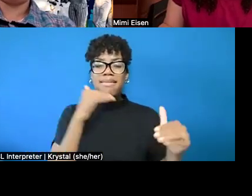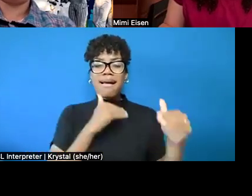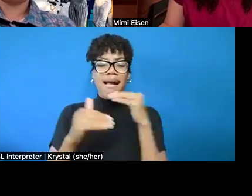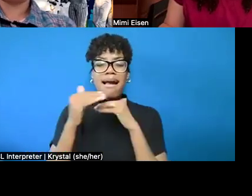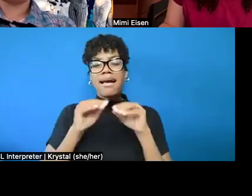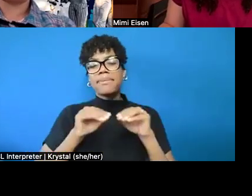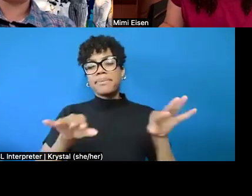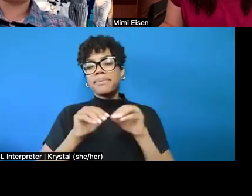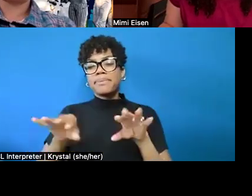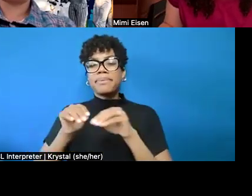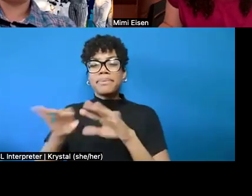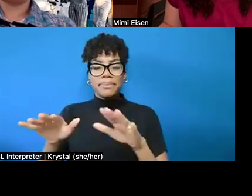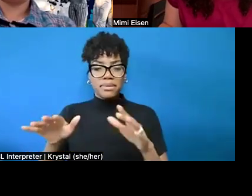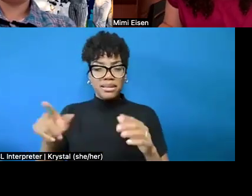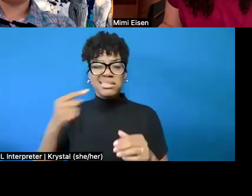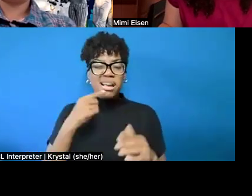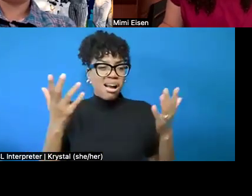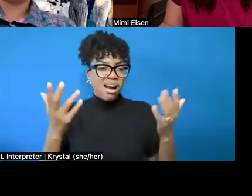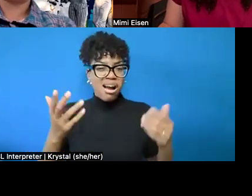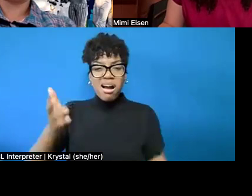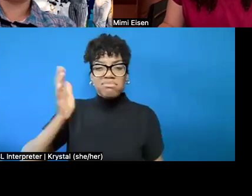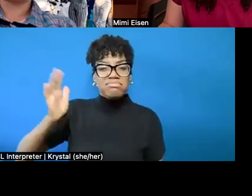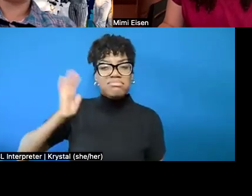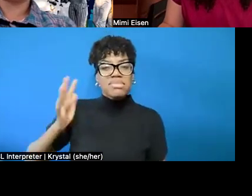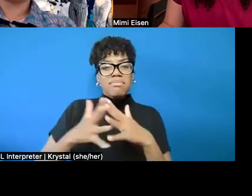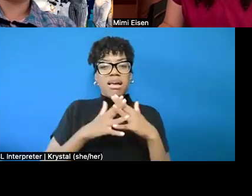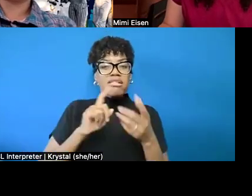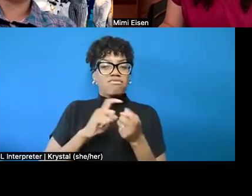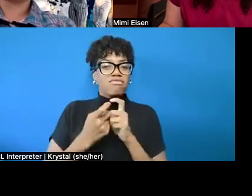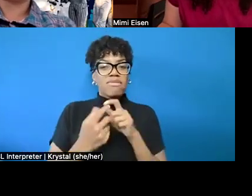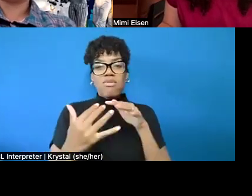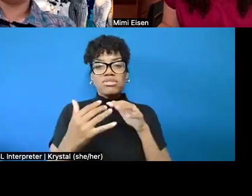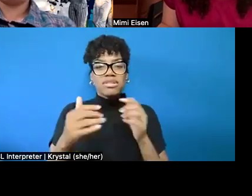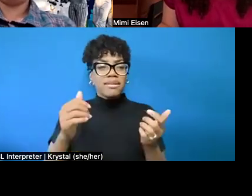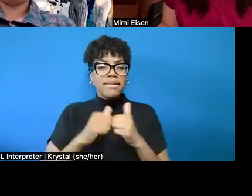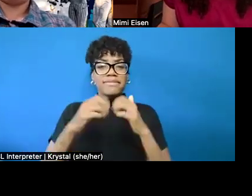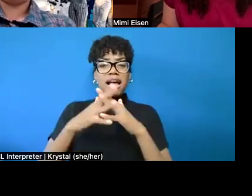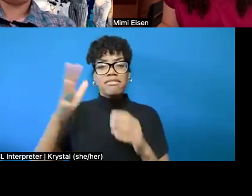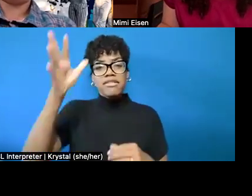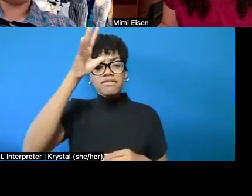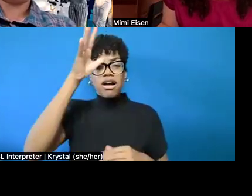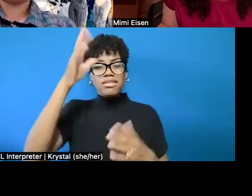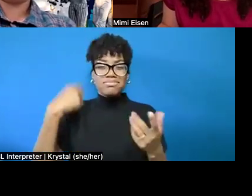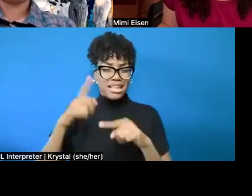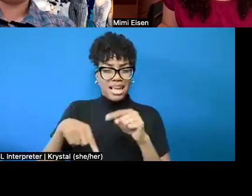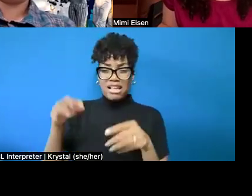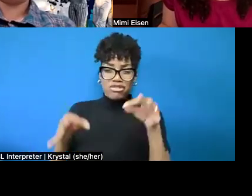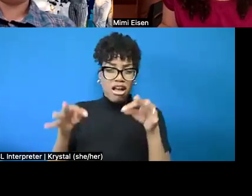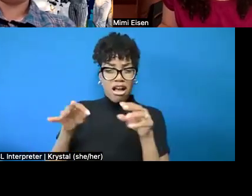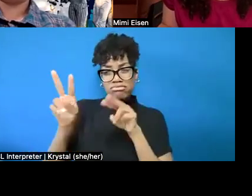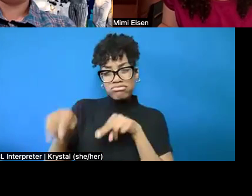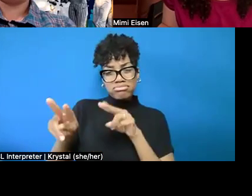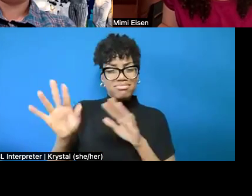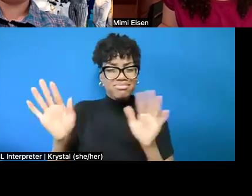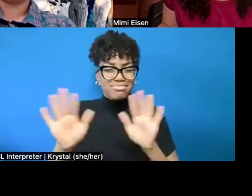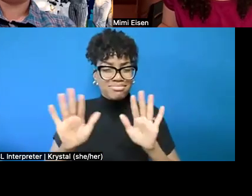today's moral outlook, because, as you said, Adam, they were just people of their time,